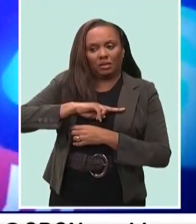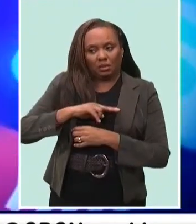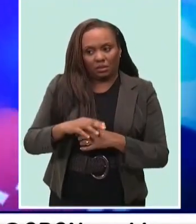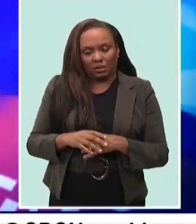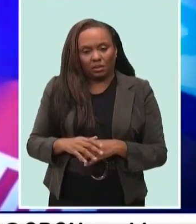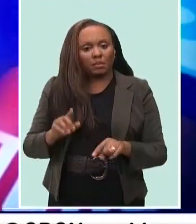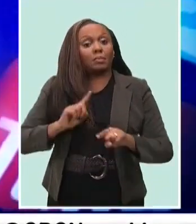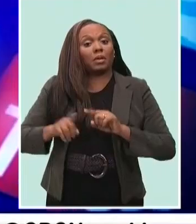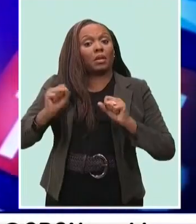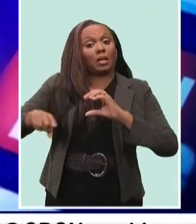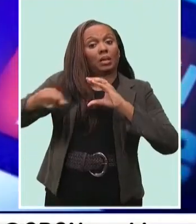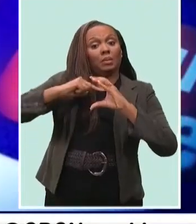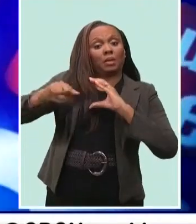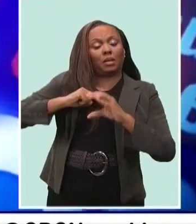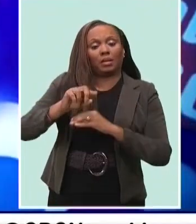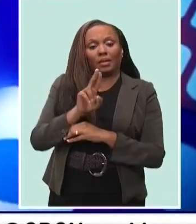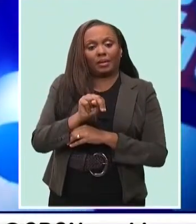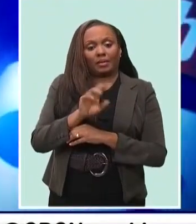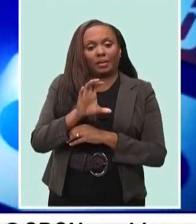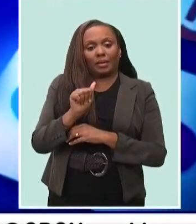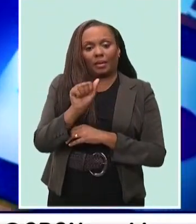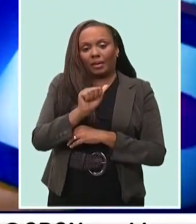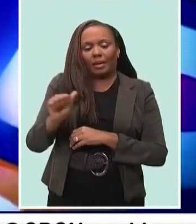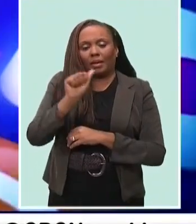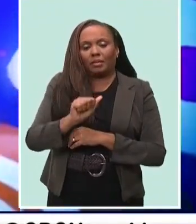send an email to our email at